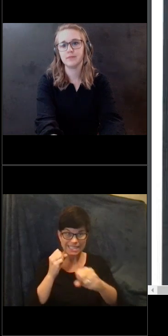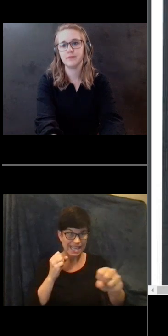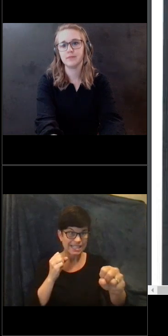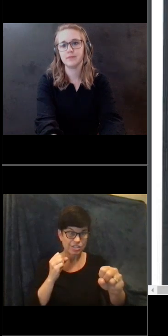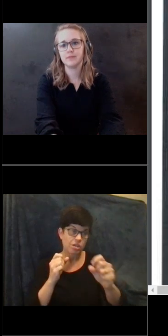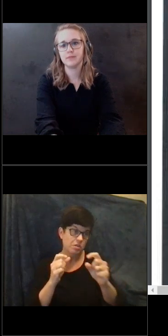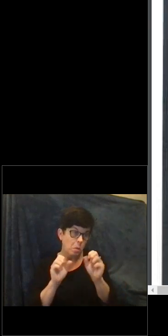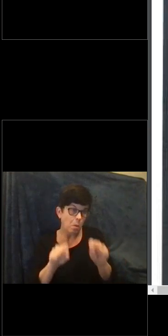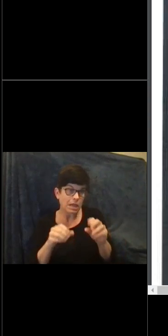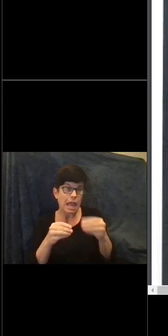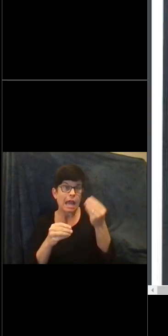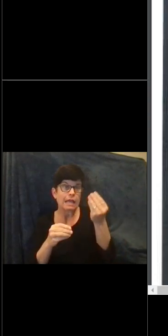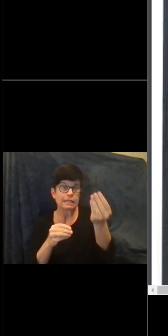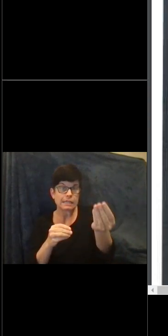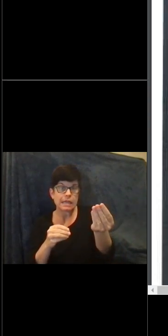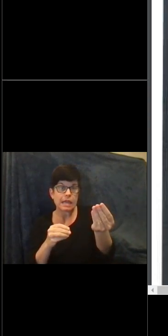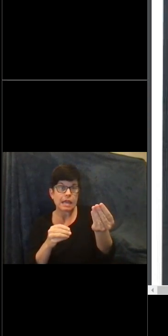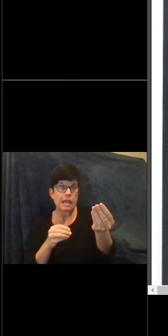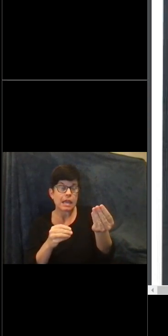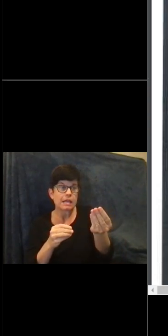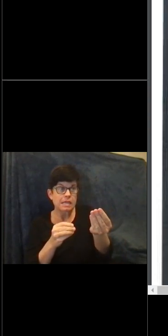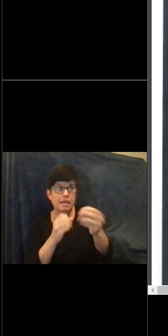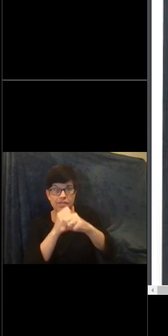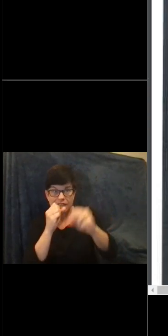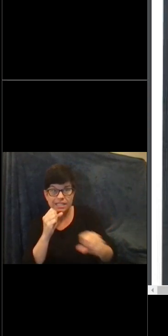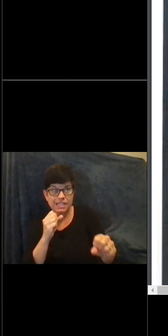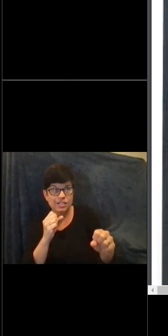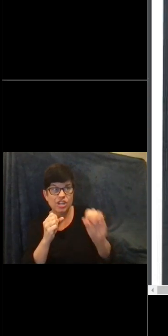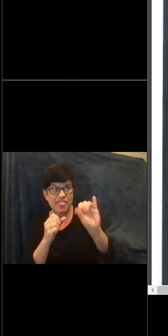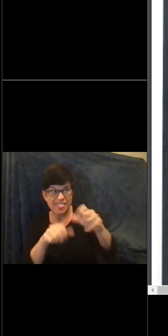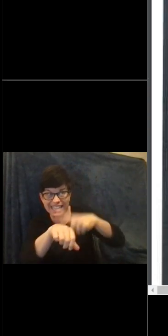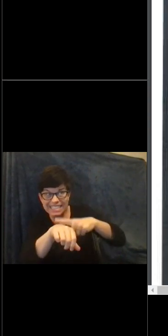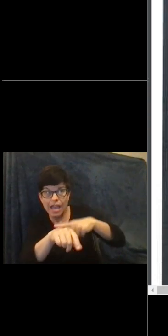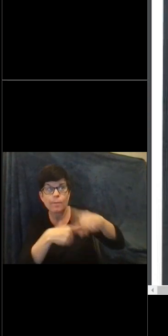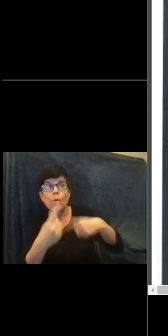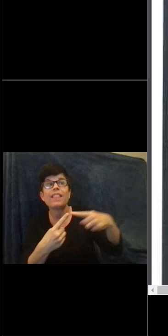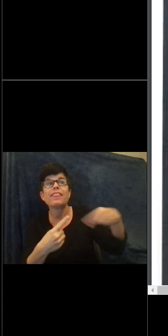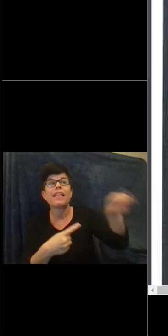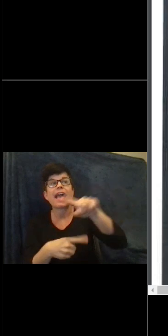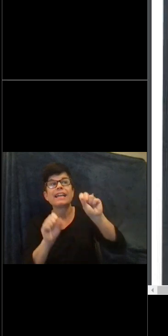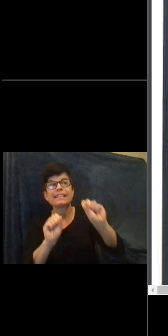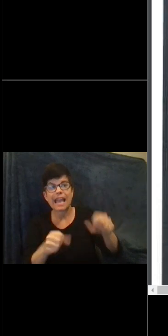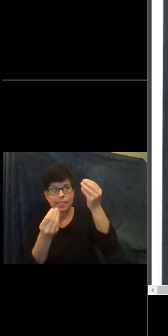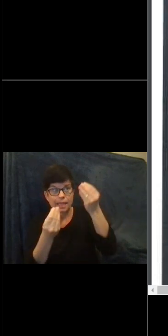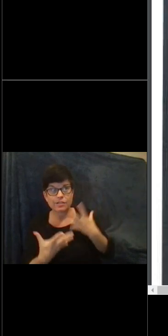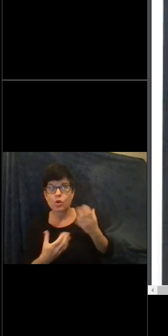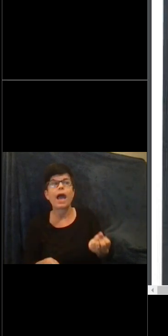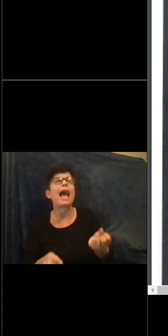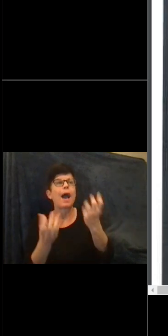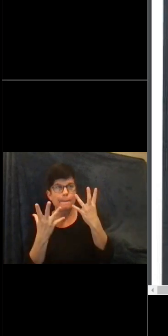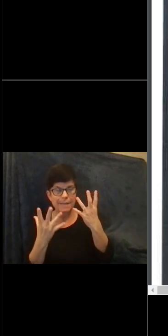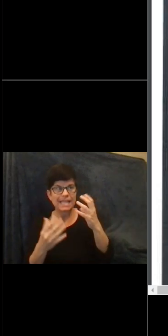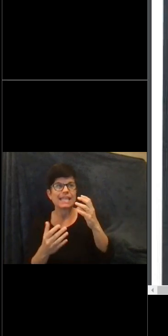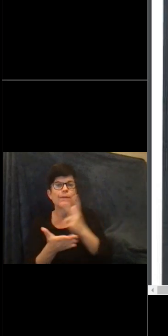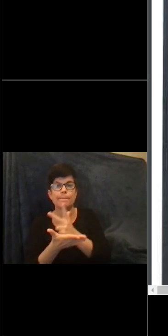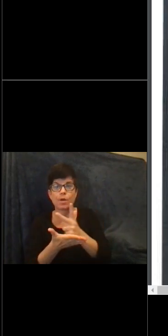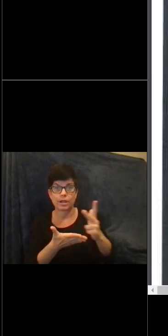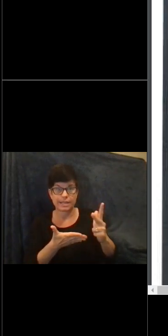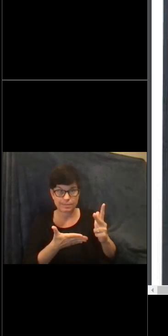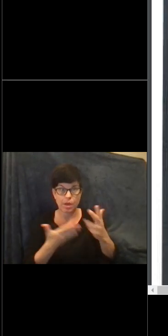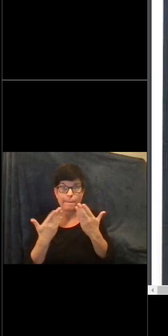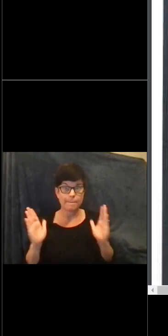give the extension, you know, at that point, once we get a figure of, okay, this is how many parking spots,